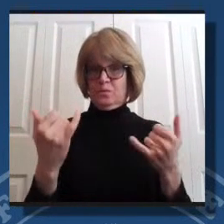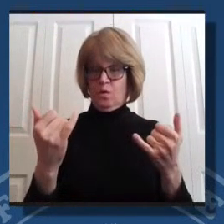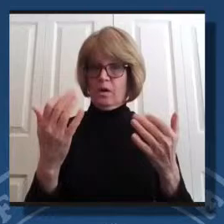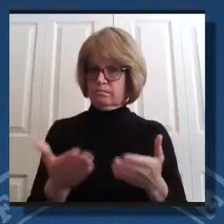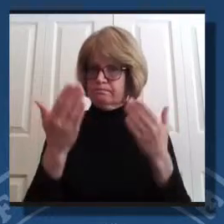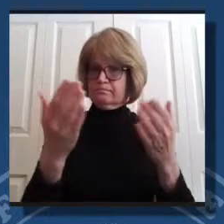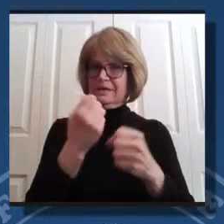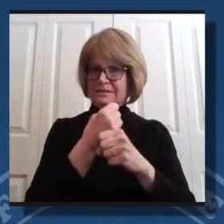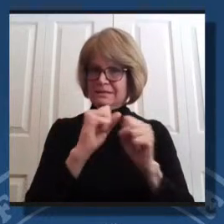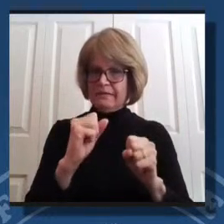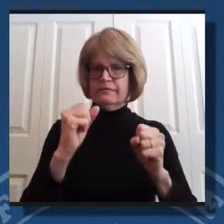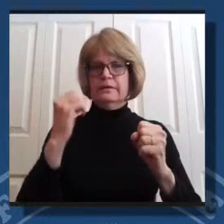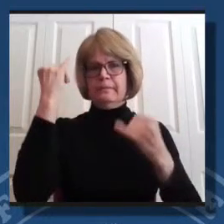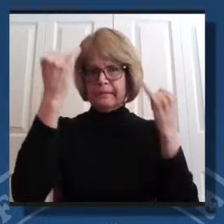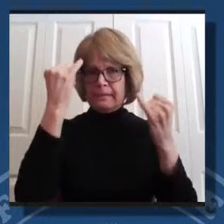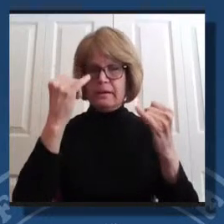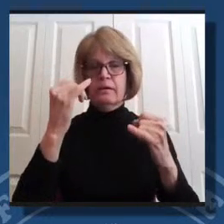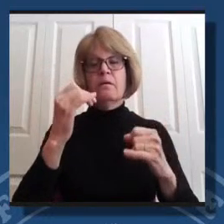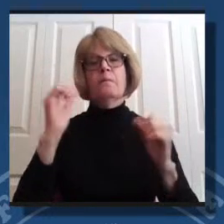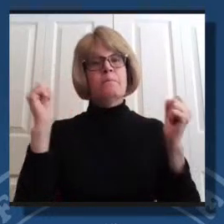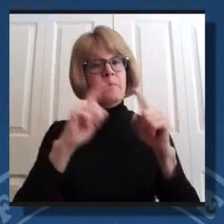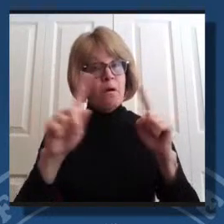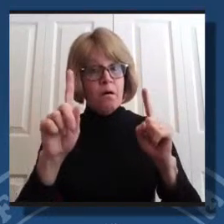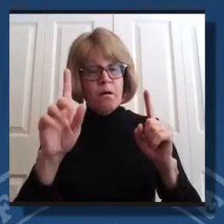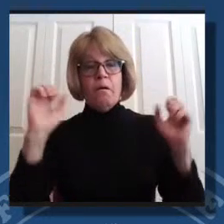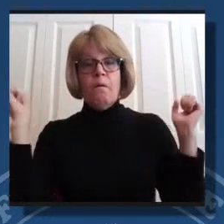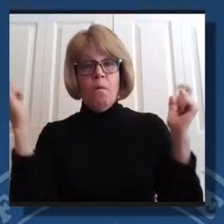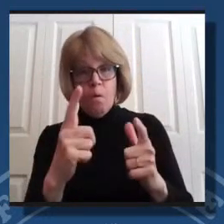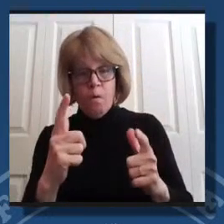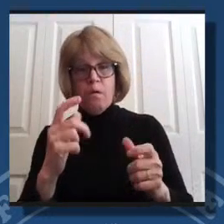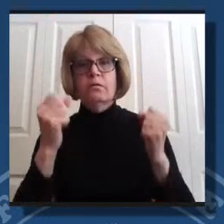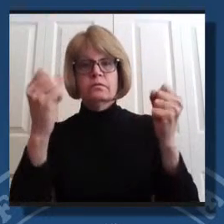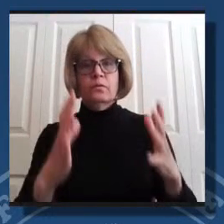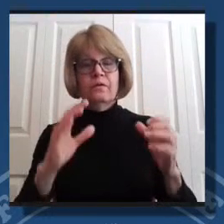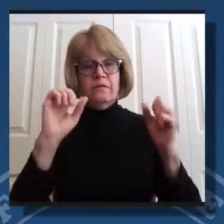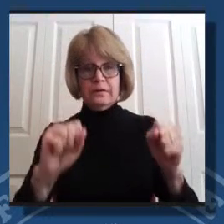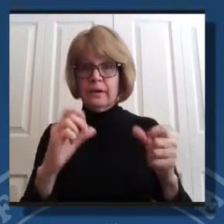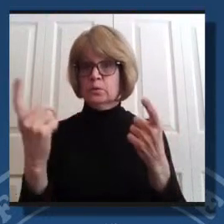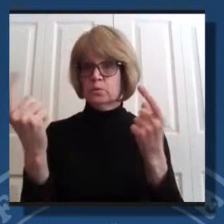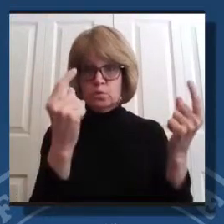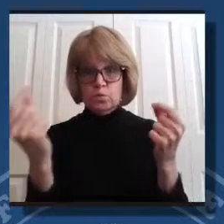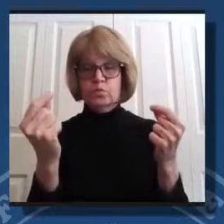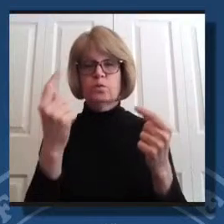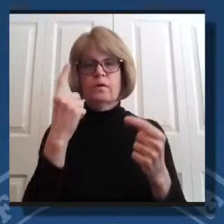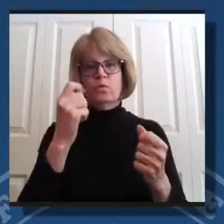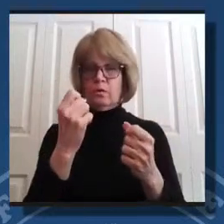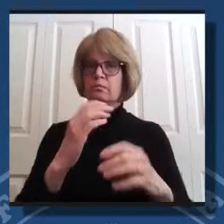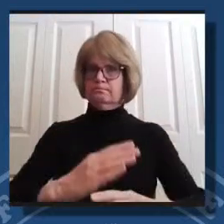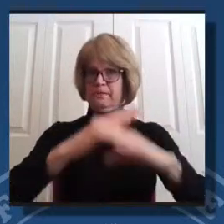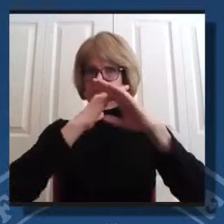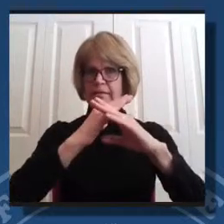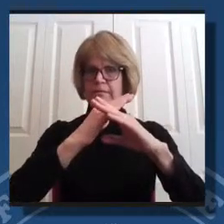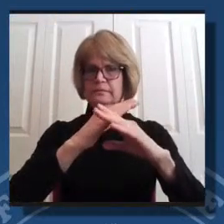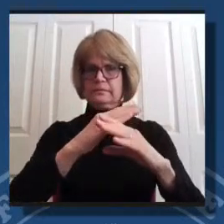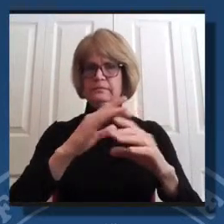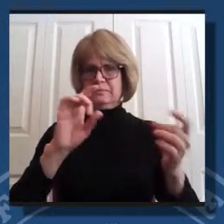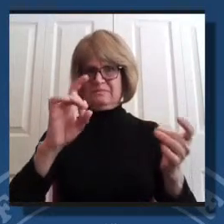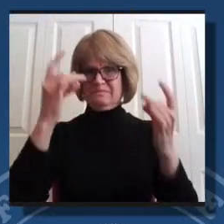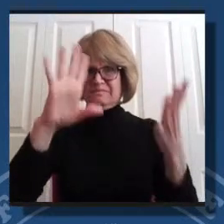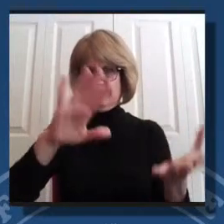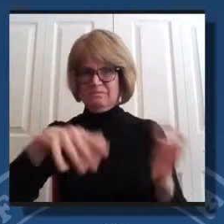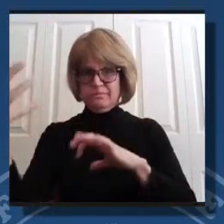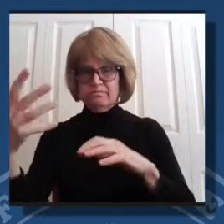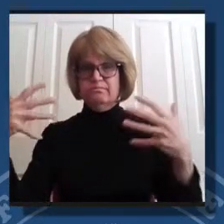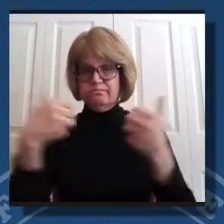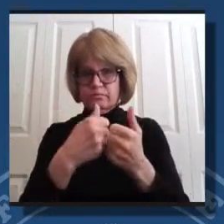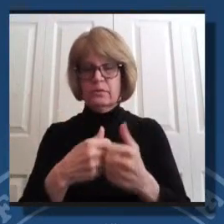there are steps that every motorist, pedestrian, or roadway user can take to combat these tragic fatalities. Slow down, wear